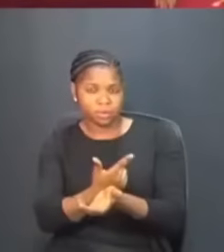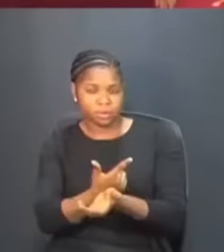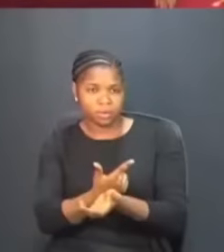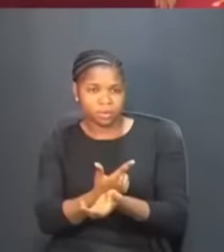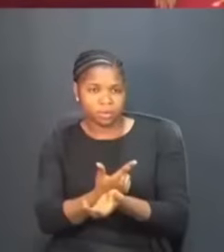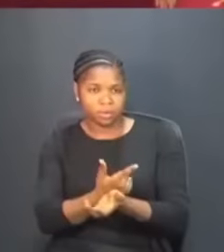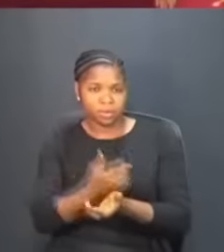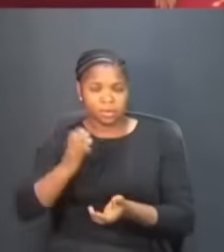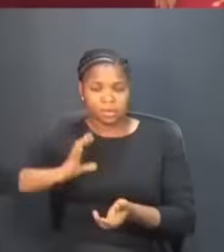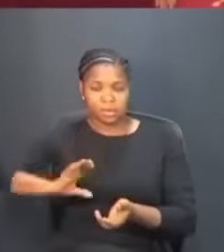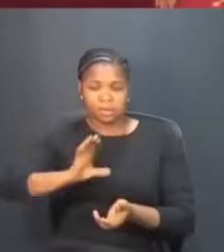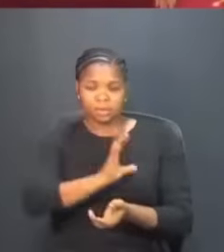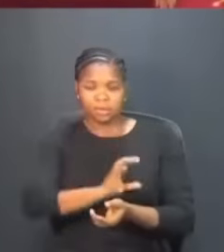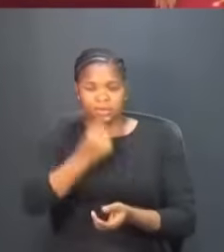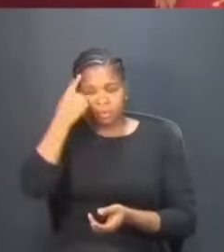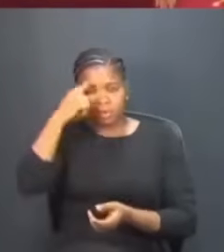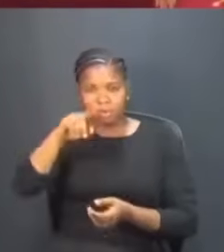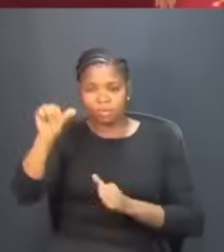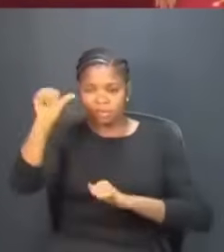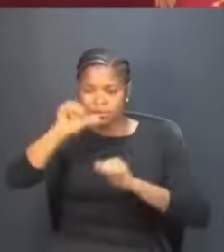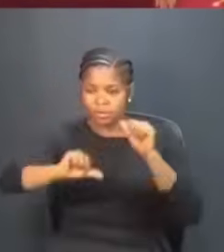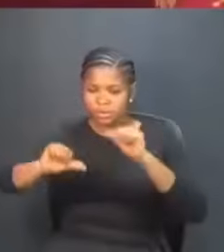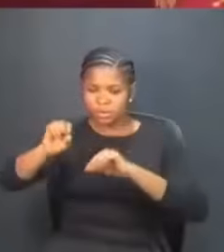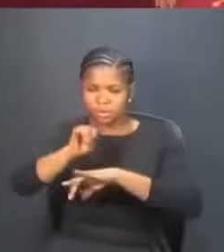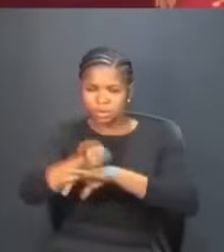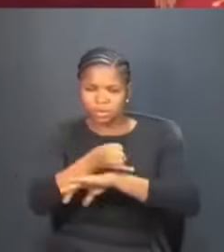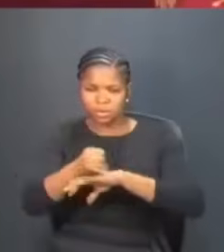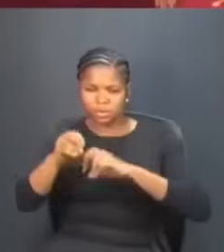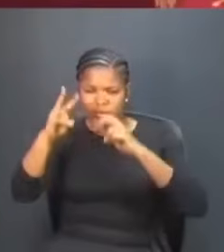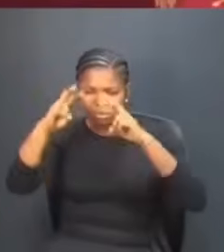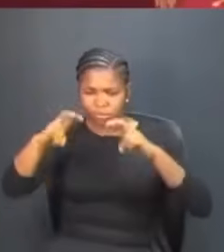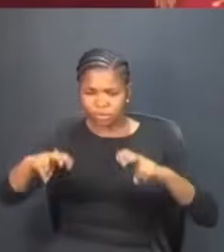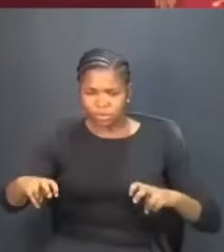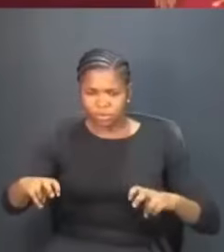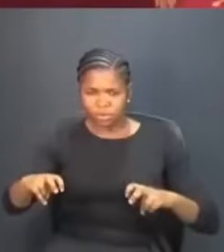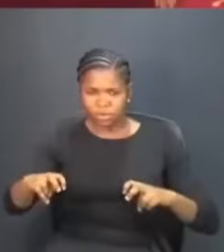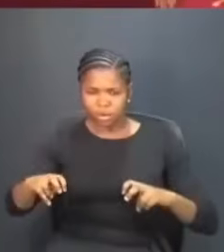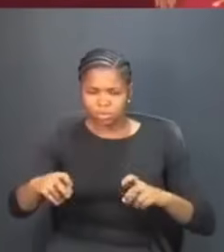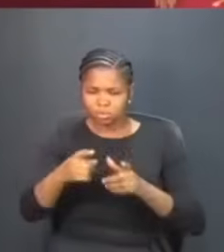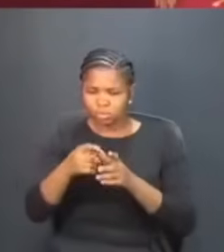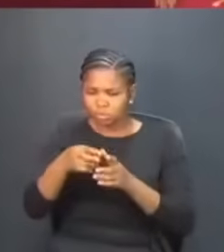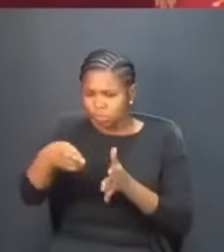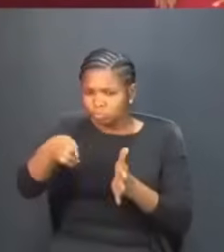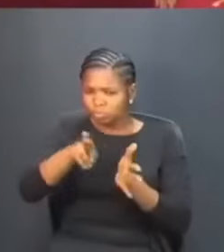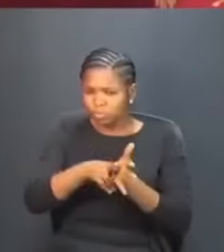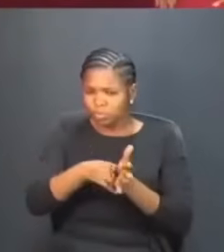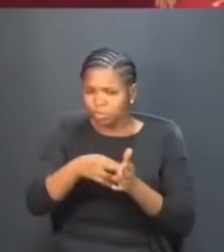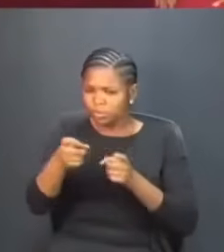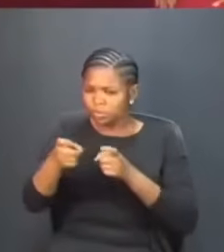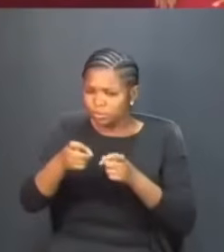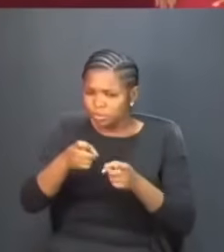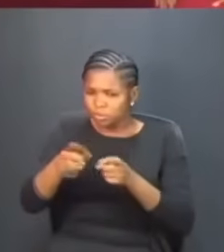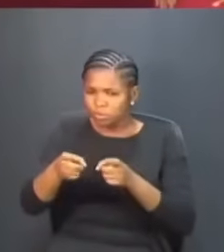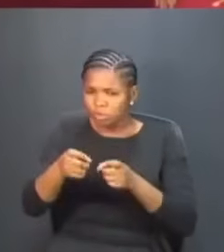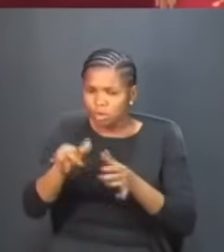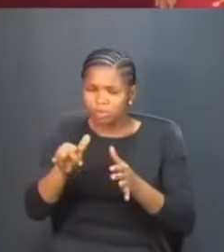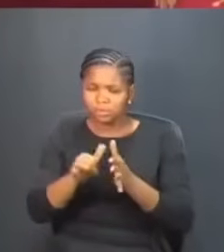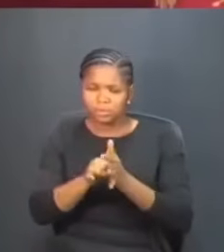the Council for Science and Industrial Research to regulate that part of the value